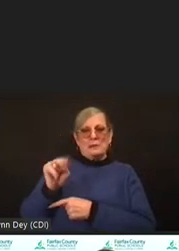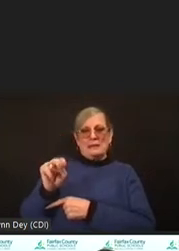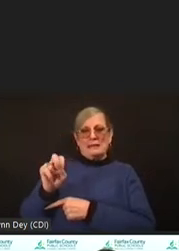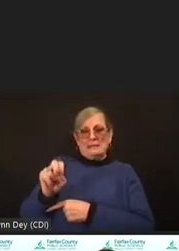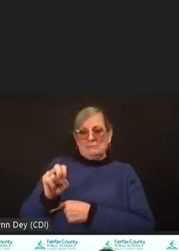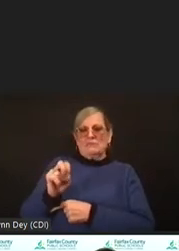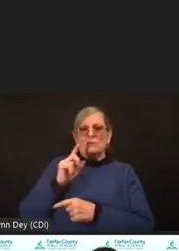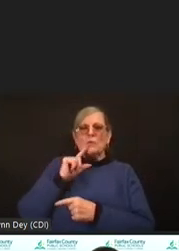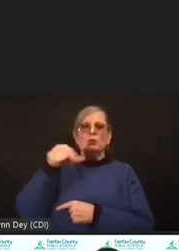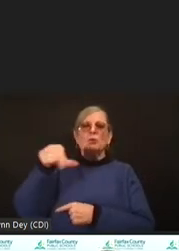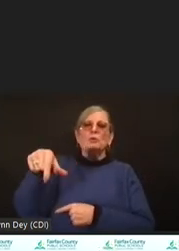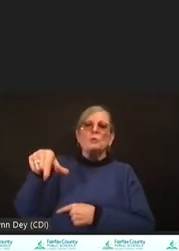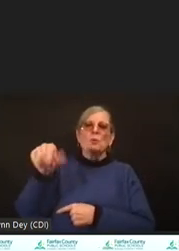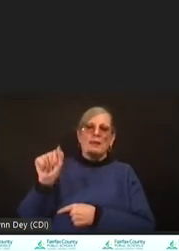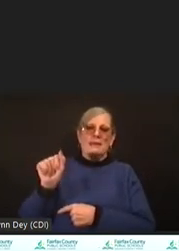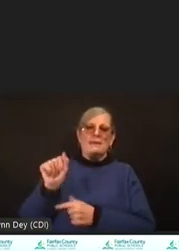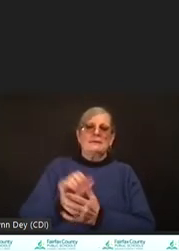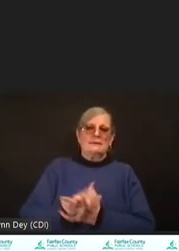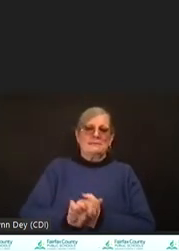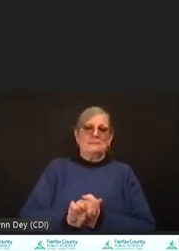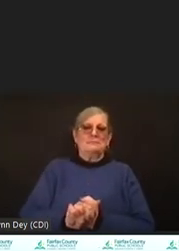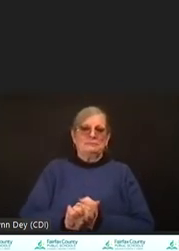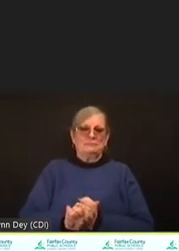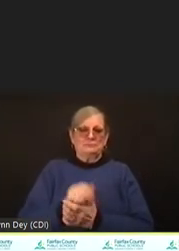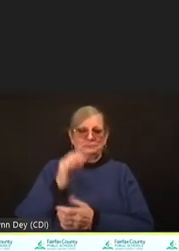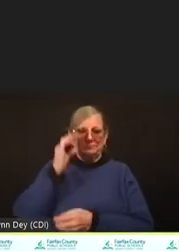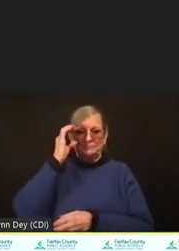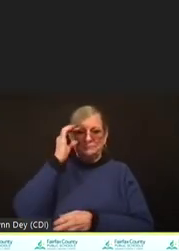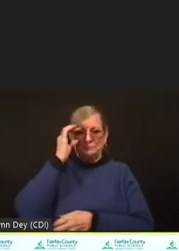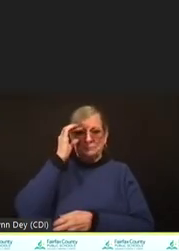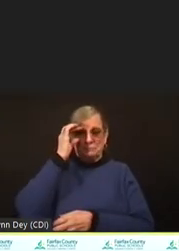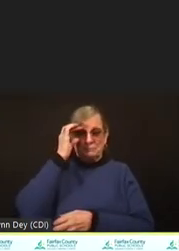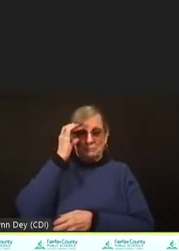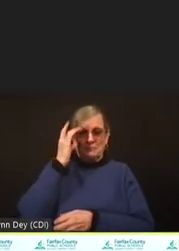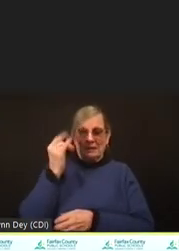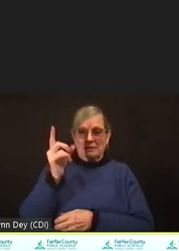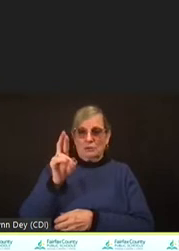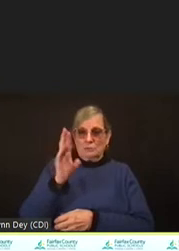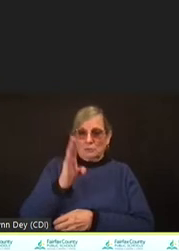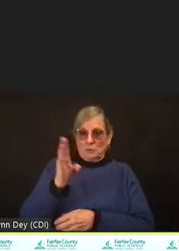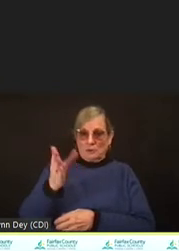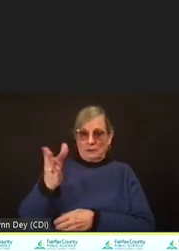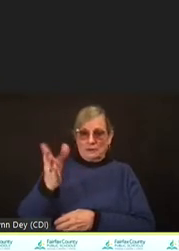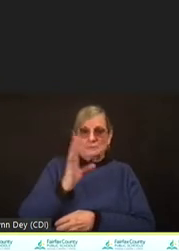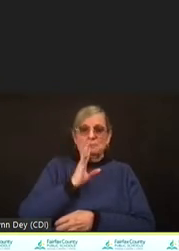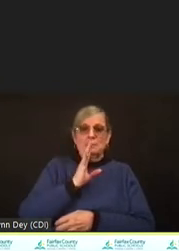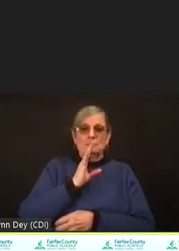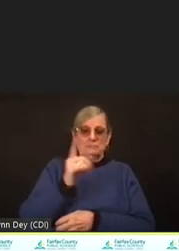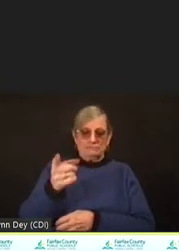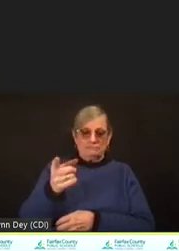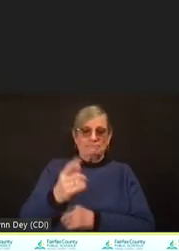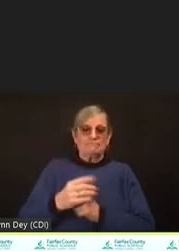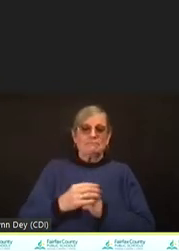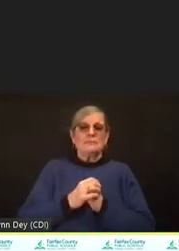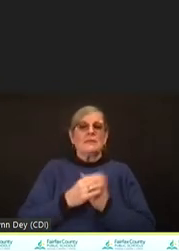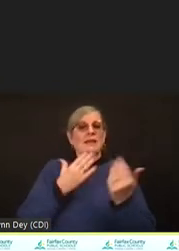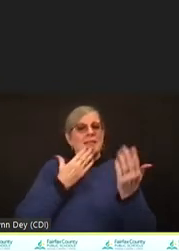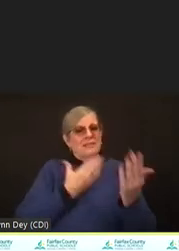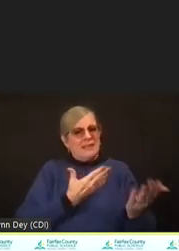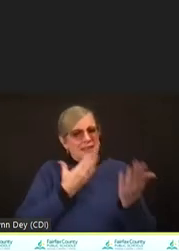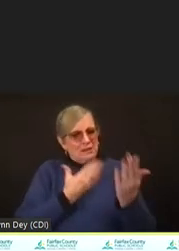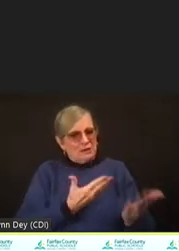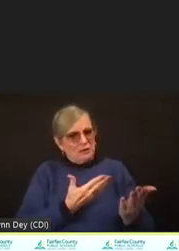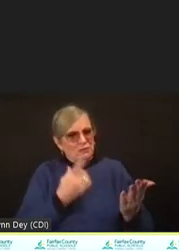You first, Dr. Brabrand. Yeah, thank you, Dr. Boyd, for that great summary of really the context for our